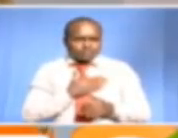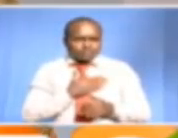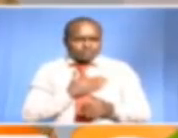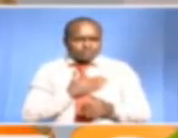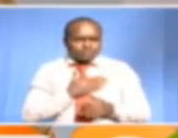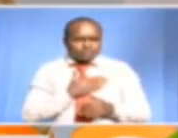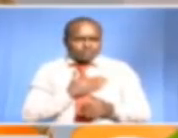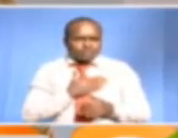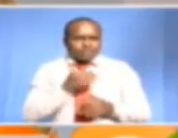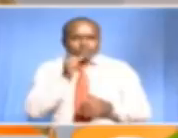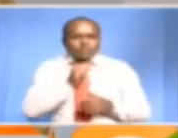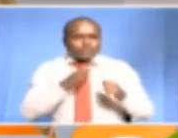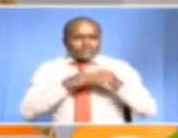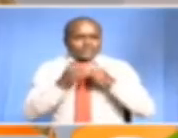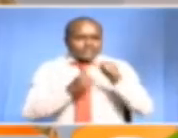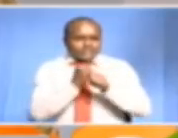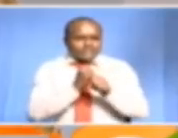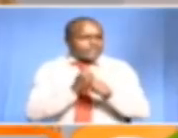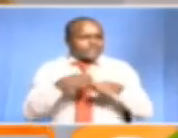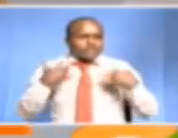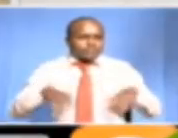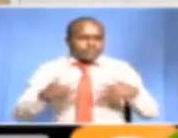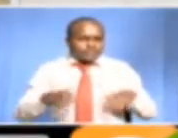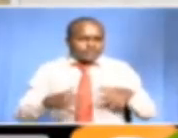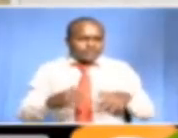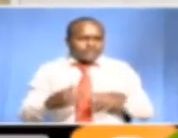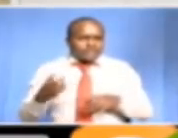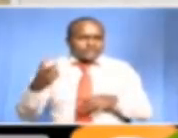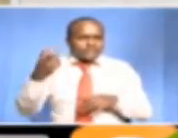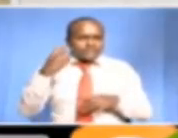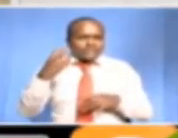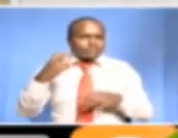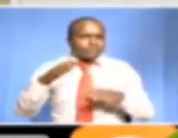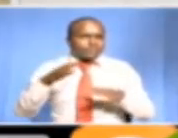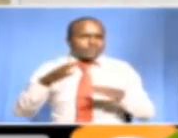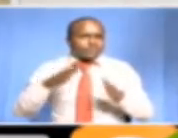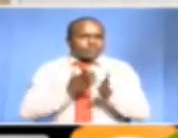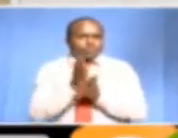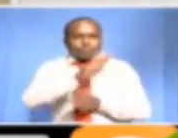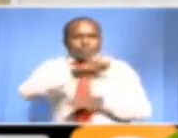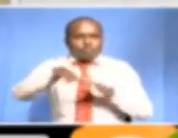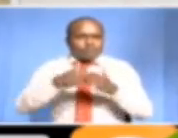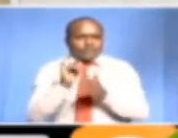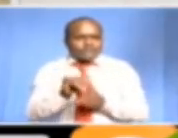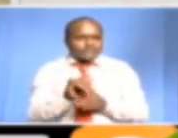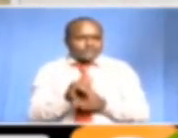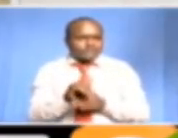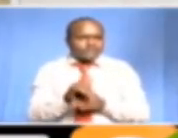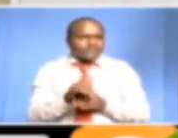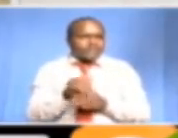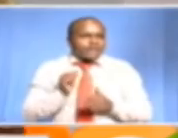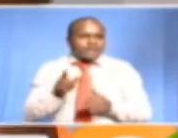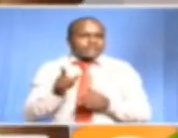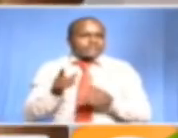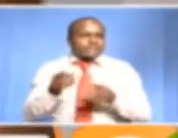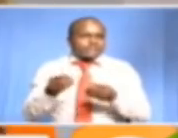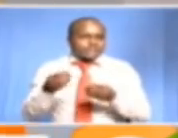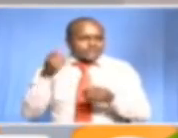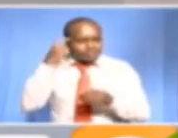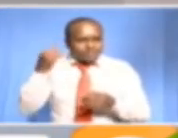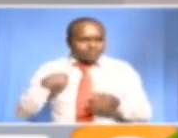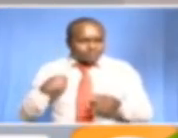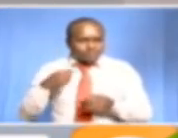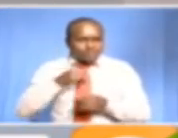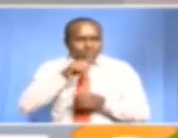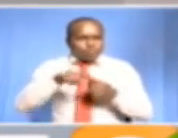she's eight, and she's just amazing, and she has seen me through all this, life, and she's the one who actually kind of reminds me, oh, mommy, when you